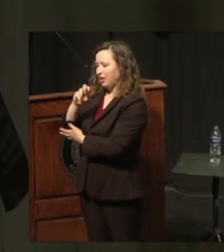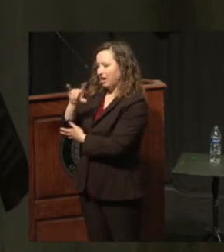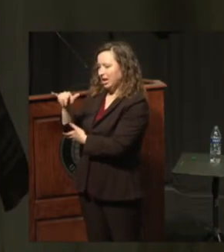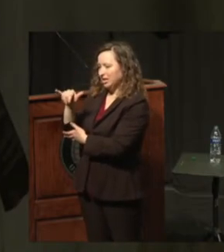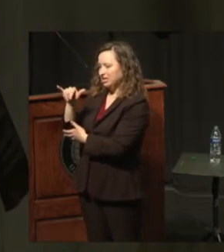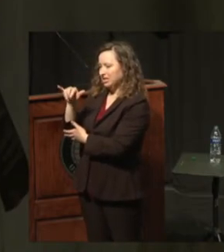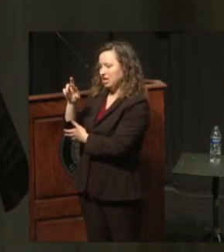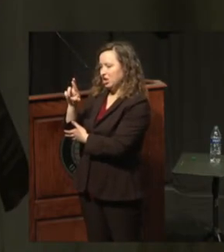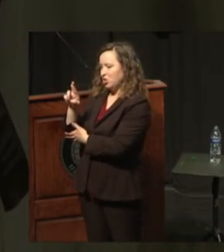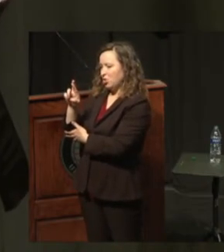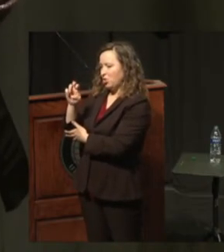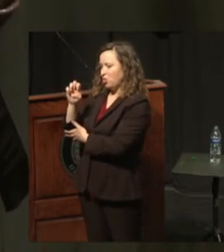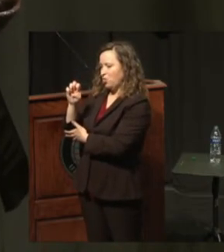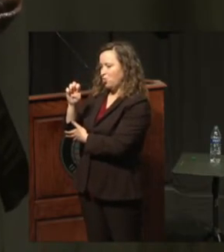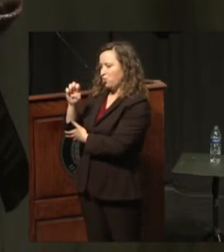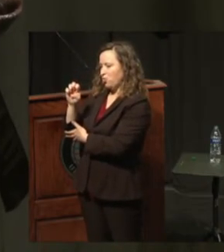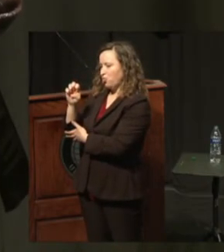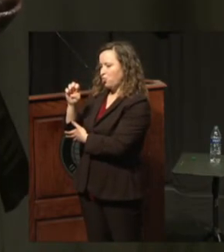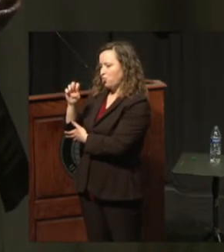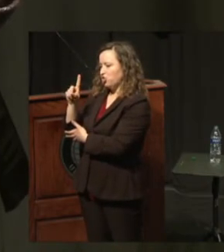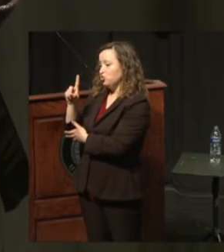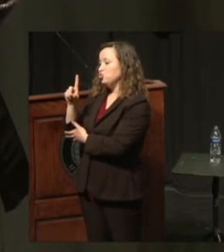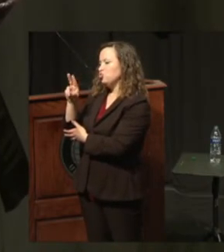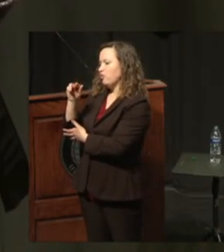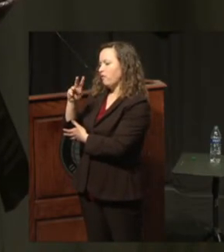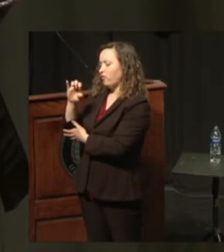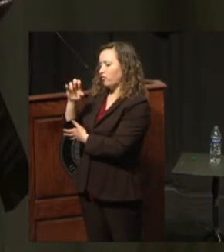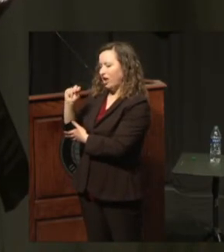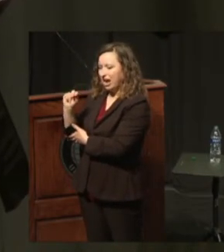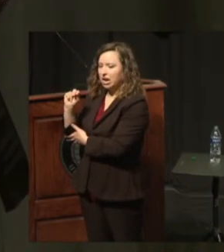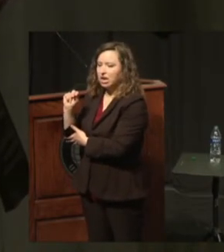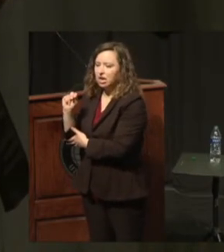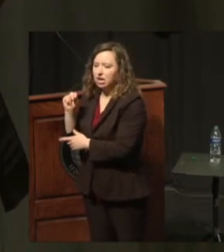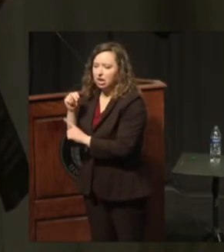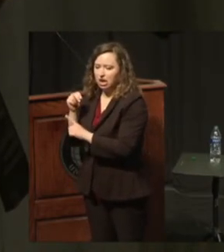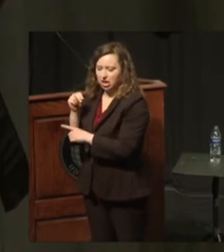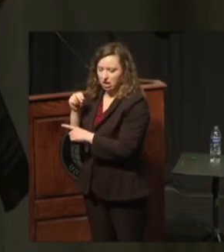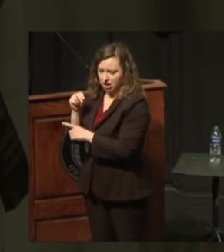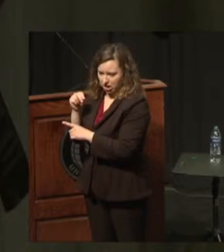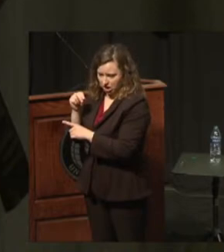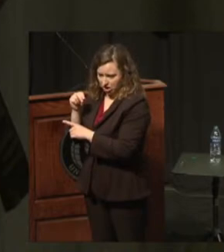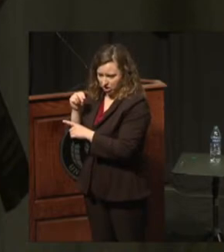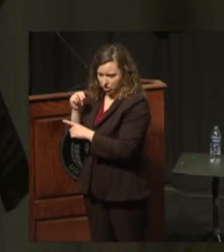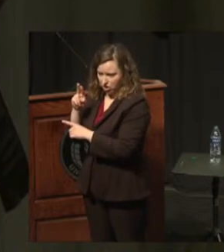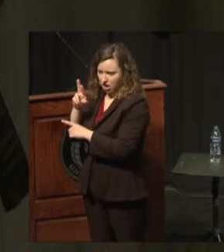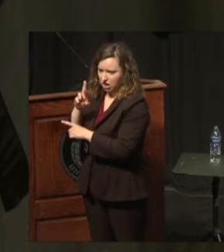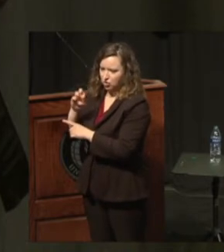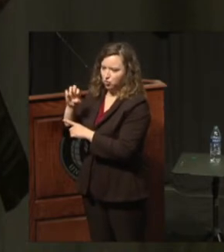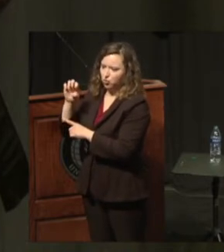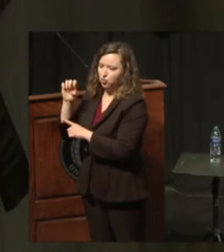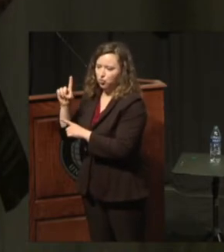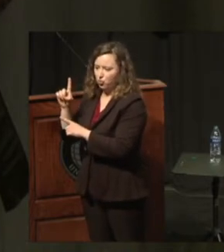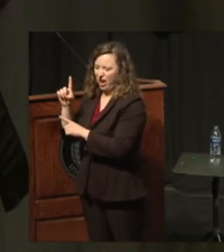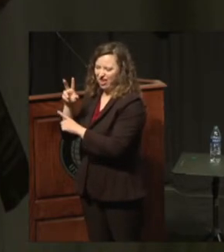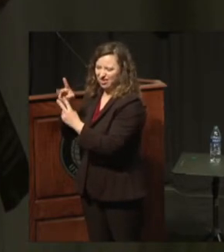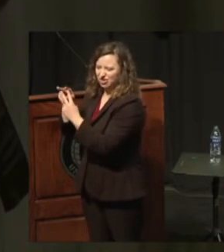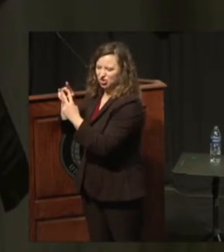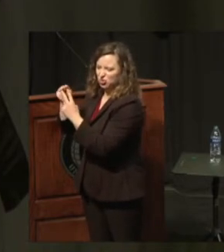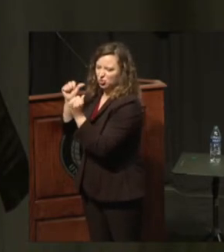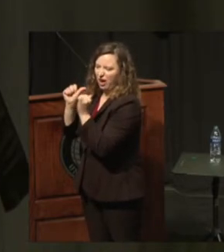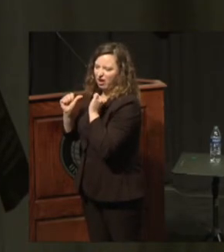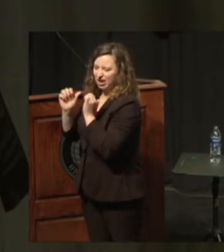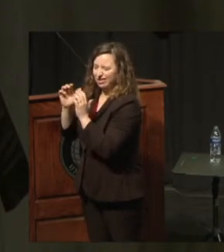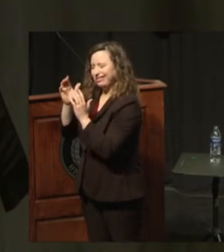Tim Robbins. And there he meets Red, Morgan Freeman, who is in prison for life and knows how to get things,